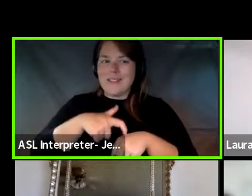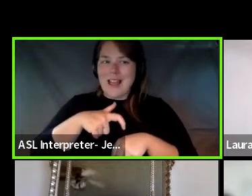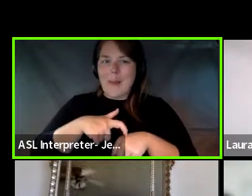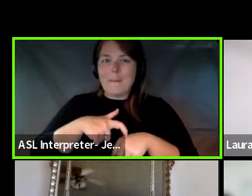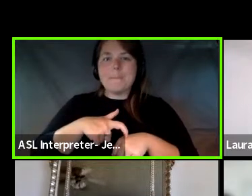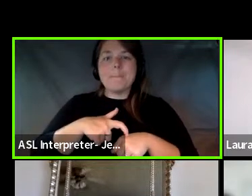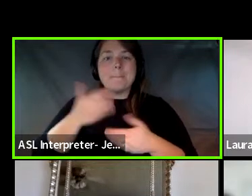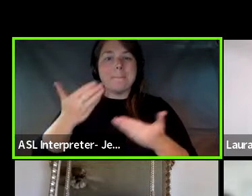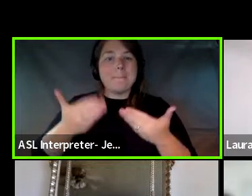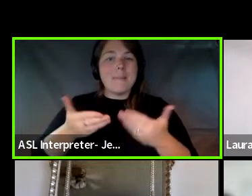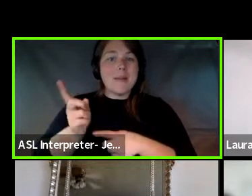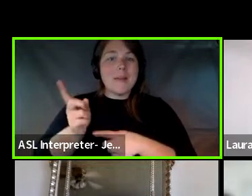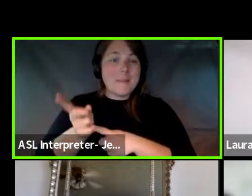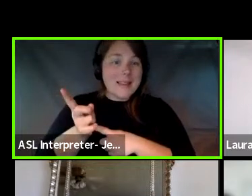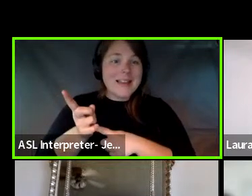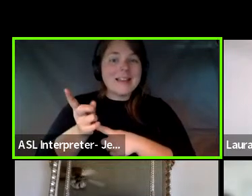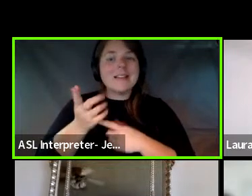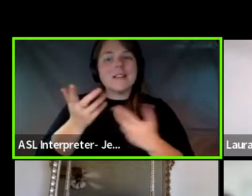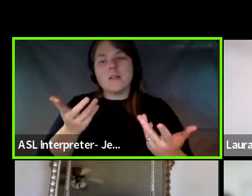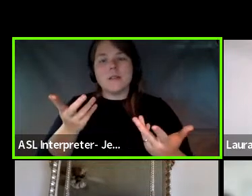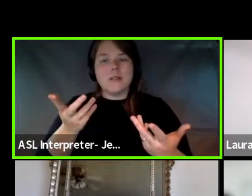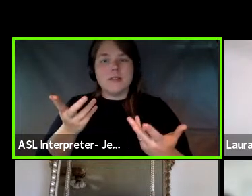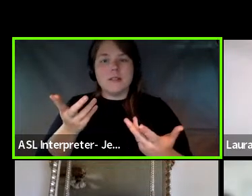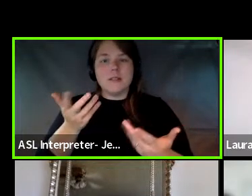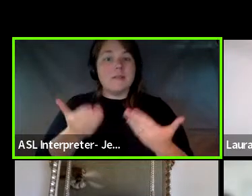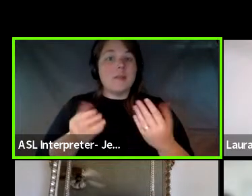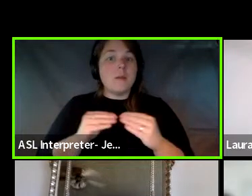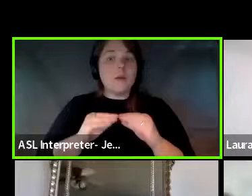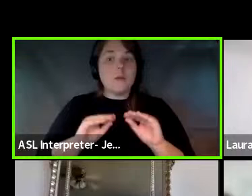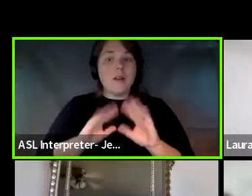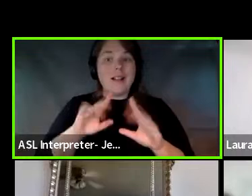a minute, and recognizing, I guess, maybe I can be clear about,